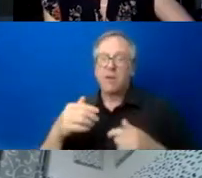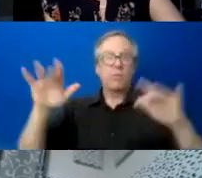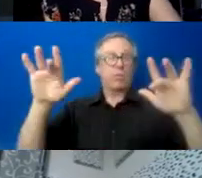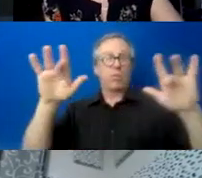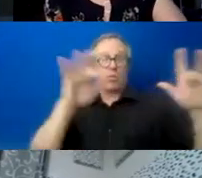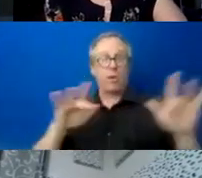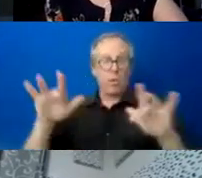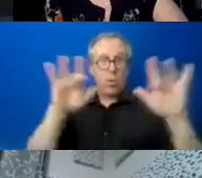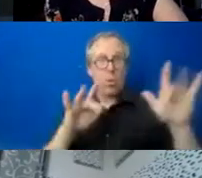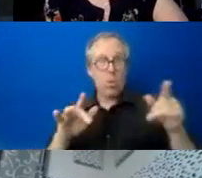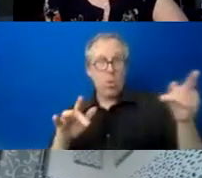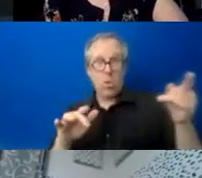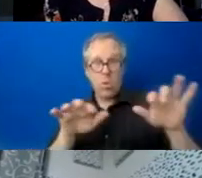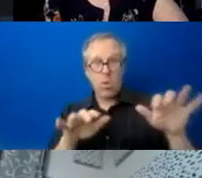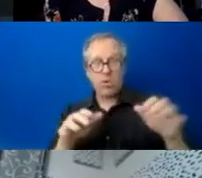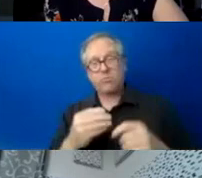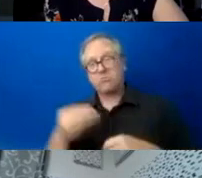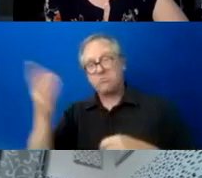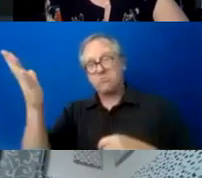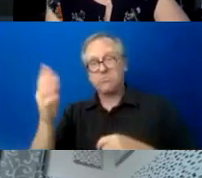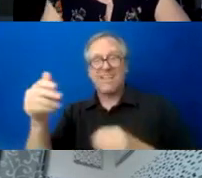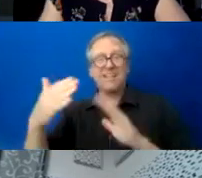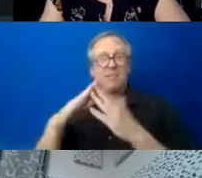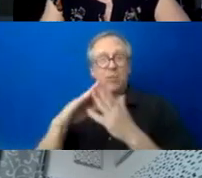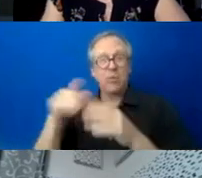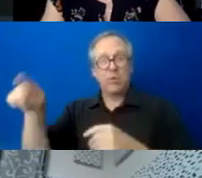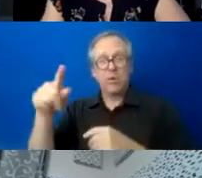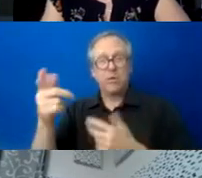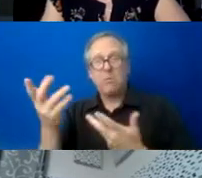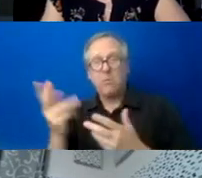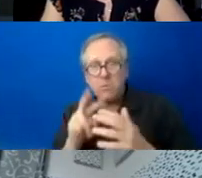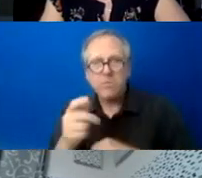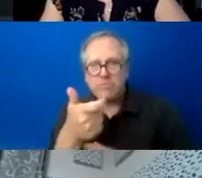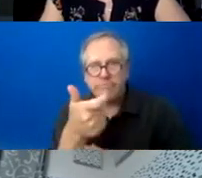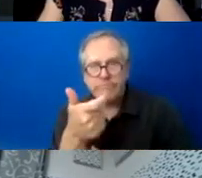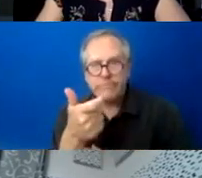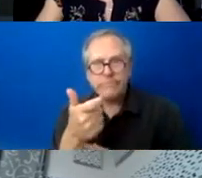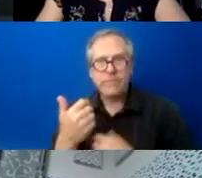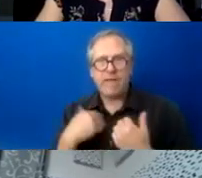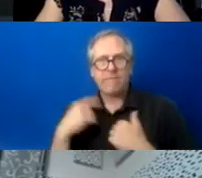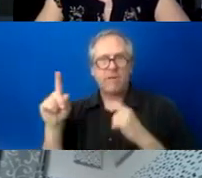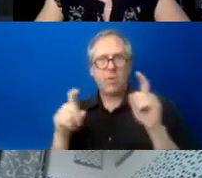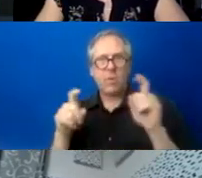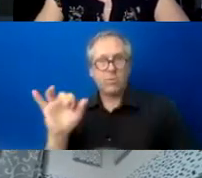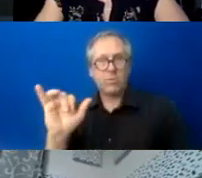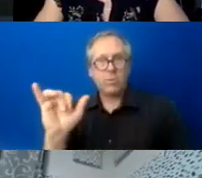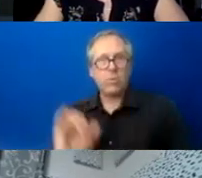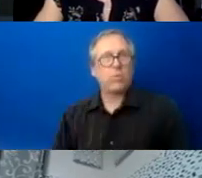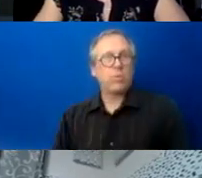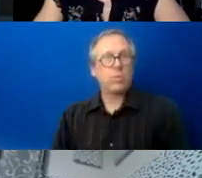be able to share it for anyone else in the community that might have questions as well. Great.